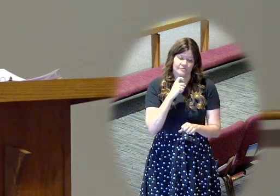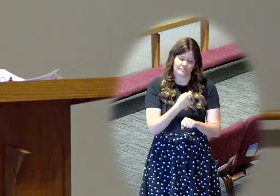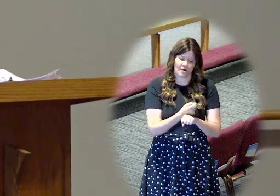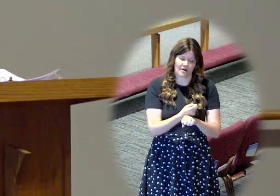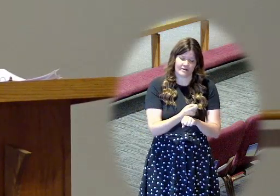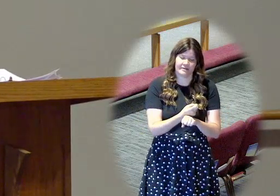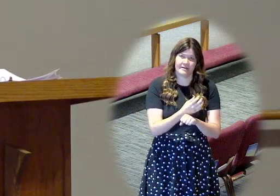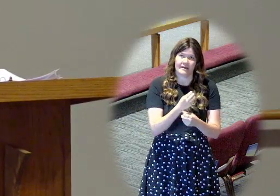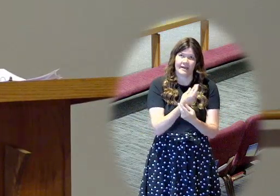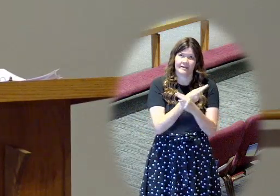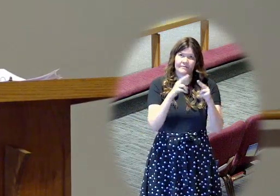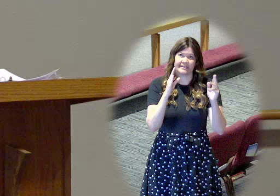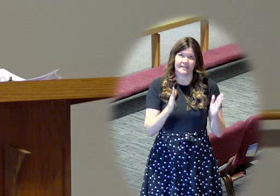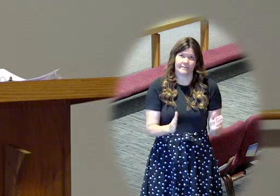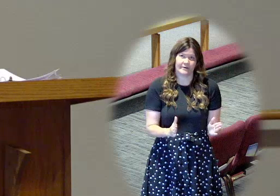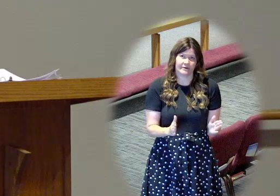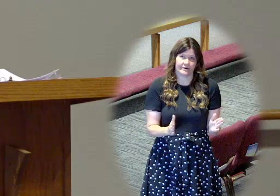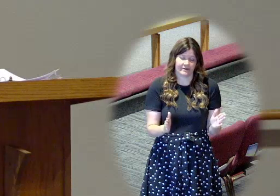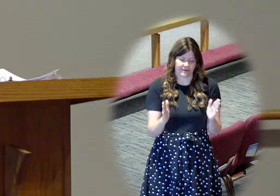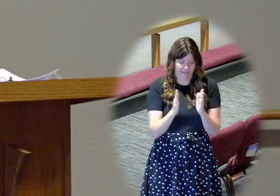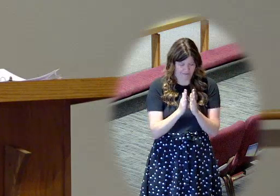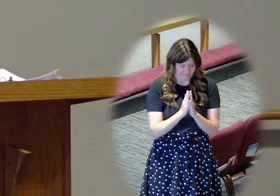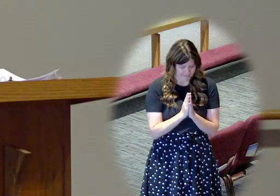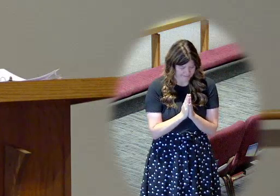our redeemer. Amen.